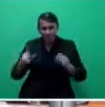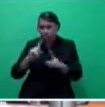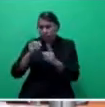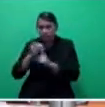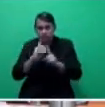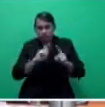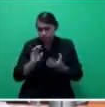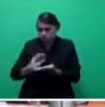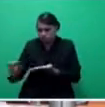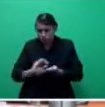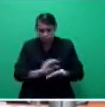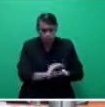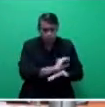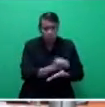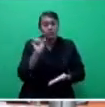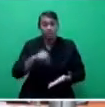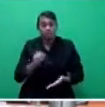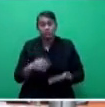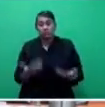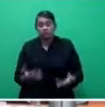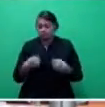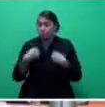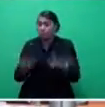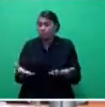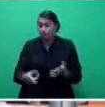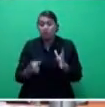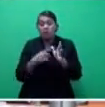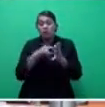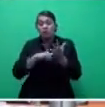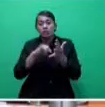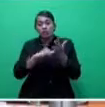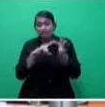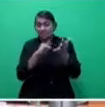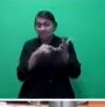provide assets, it's mortgageable, it's collateral, but it also creates jobs.